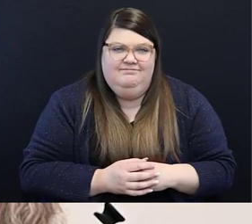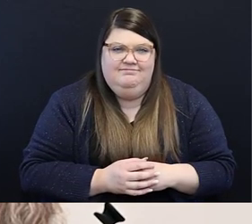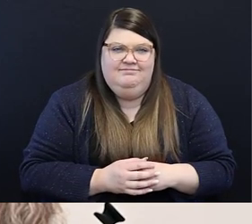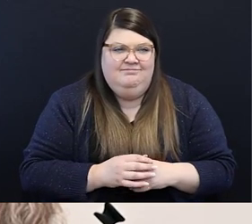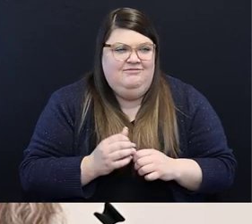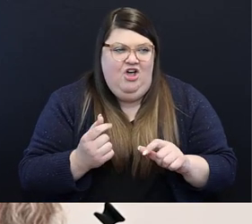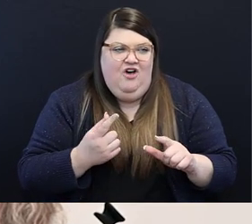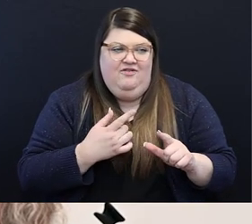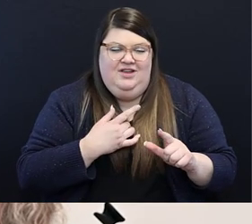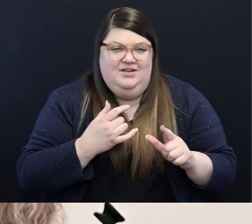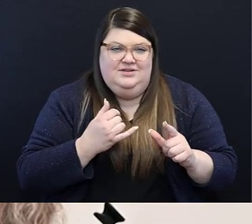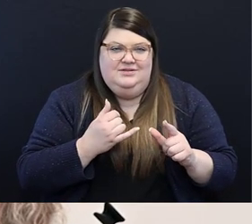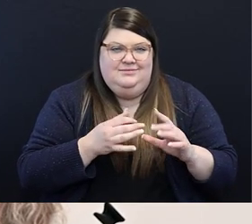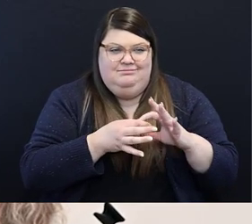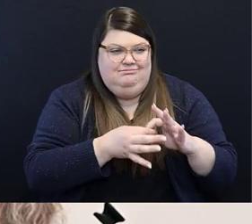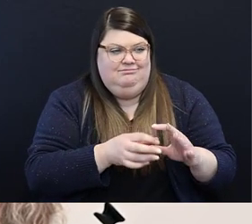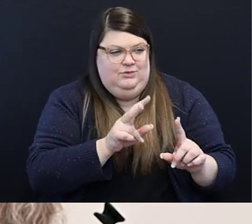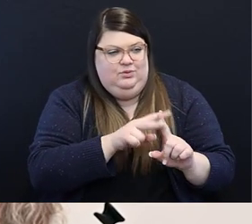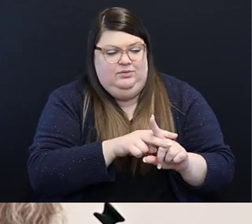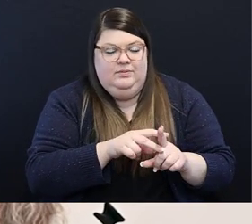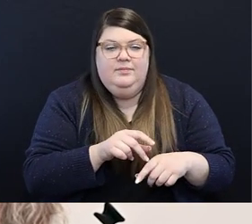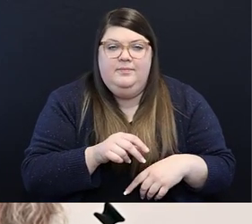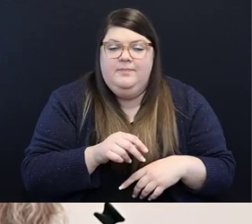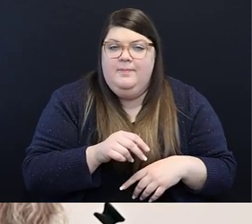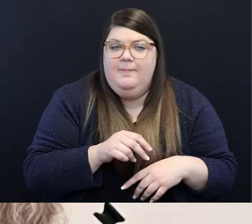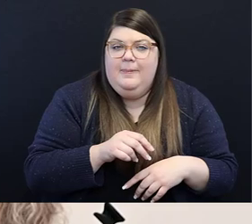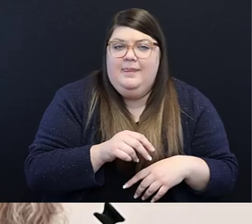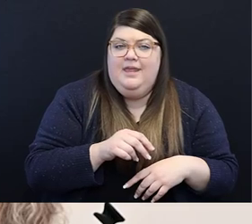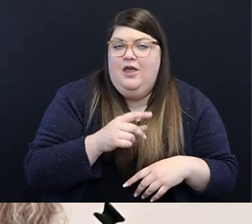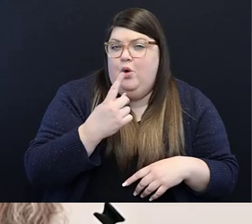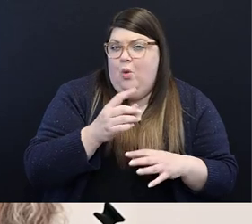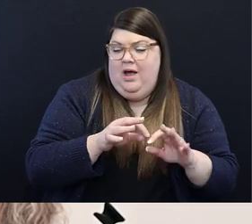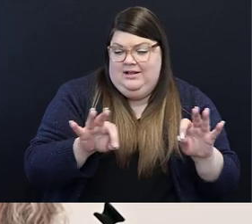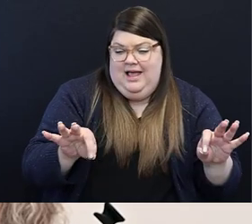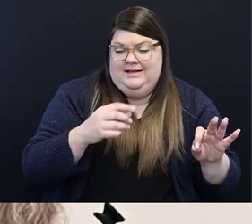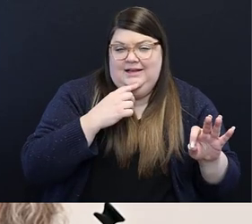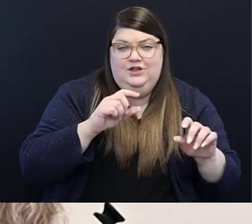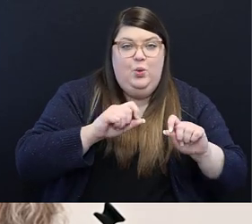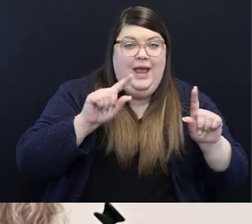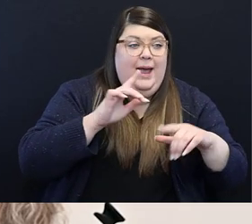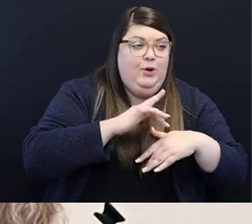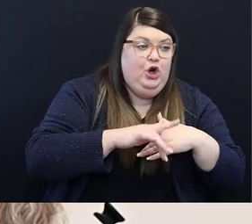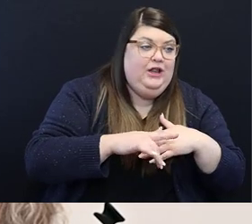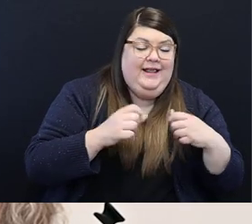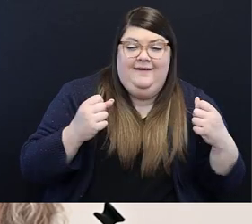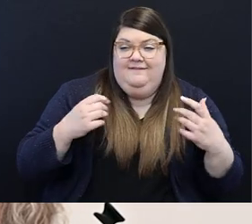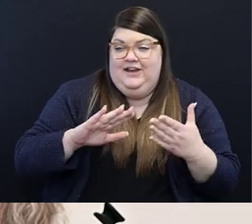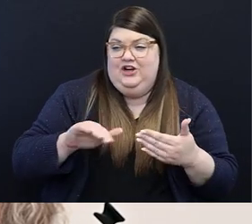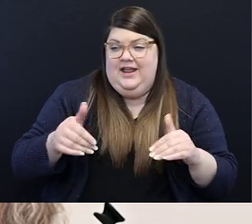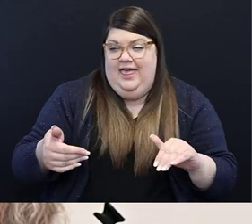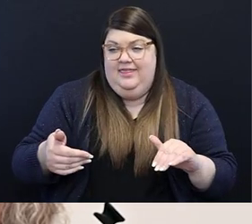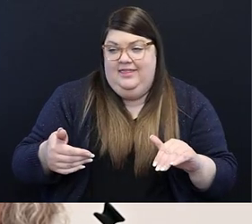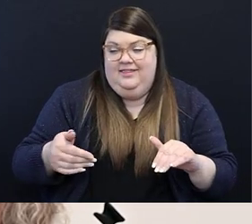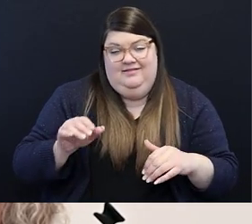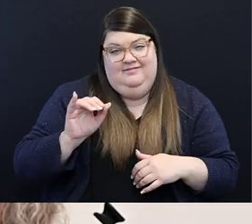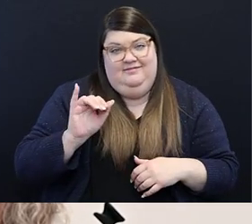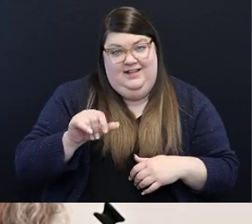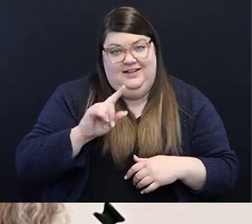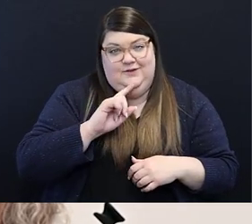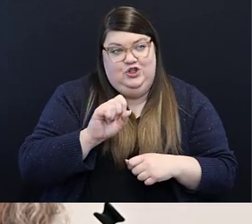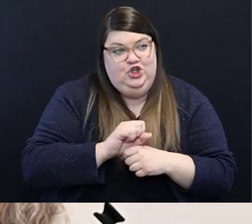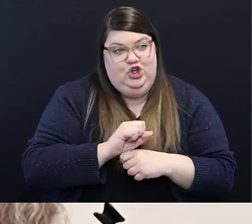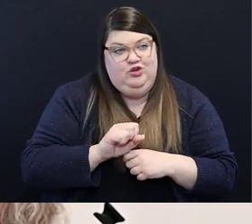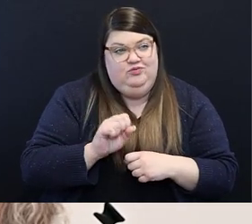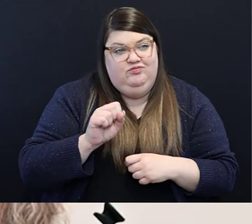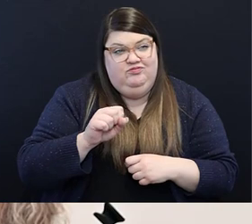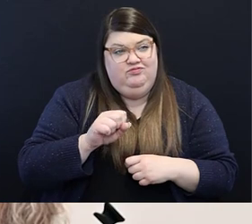I mean, it all feels relative. I mean, I'll say there's certain things, like there's one line, wake up early, fear death. Yeah. That's for